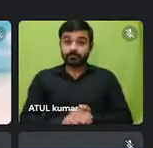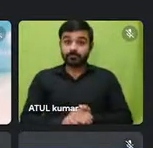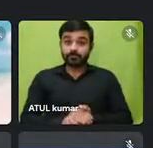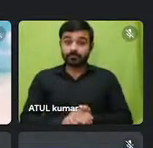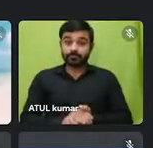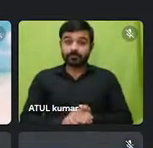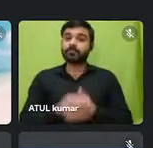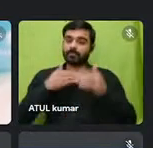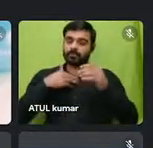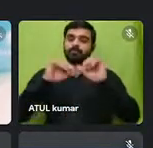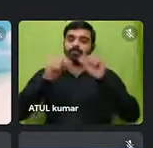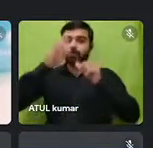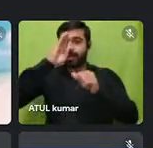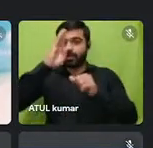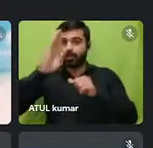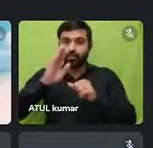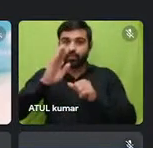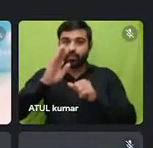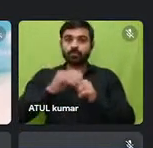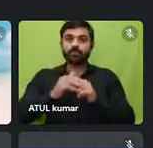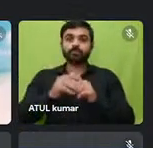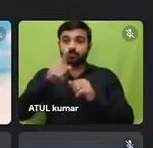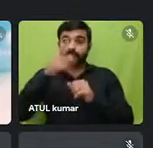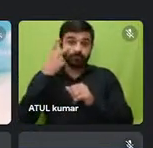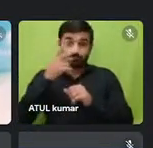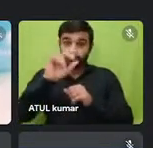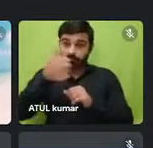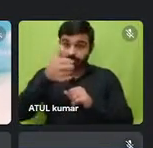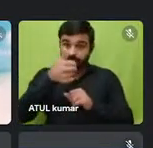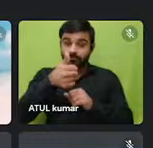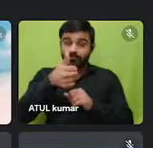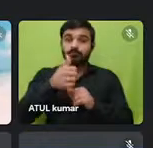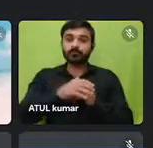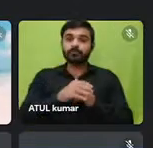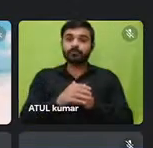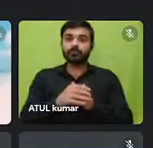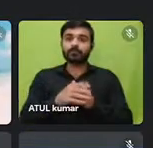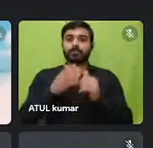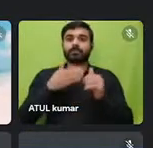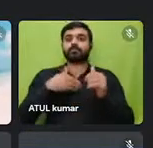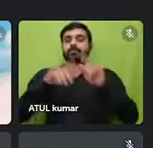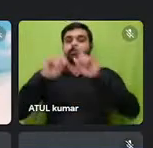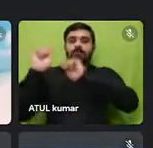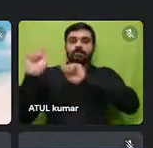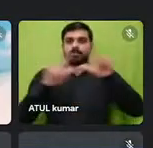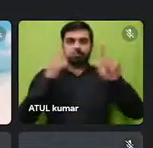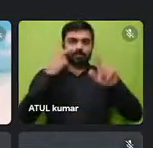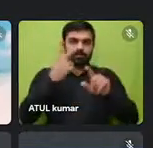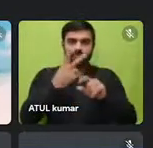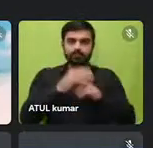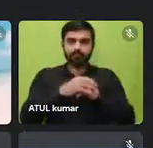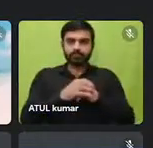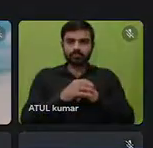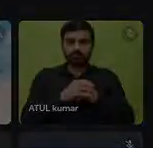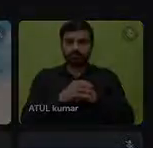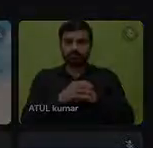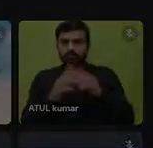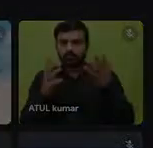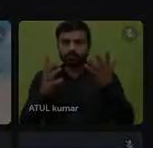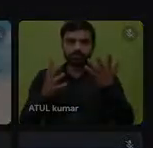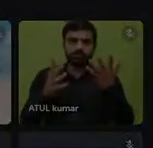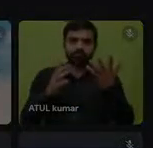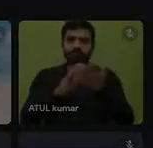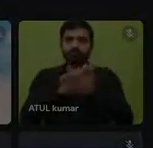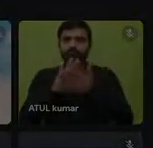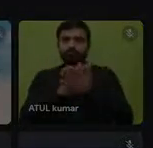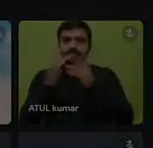You don't see Hello? it. You don't see it. It's up on my screen as if it's being shown, so I'm